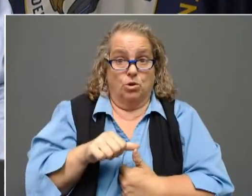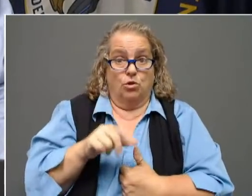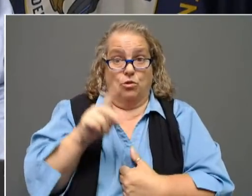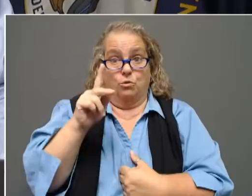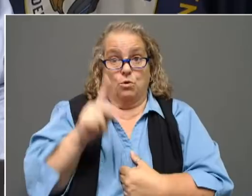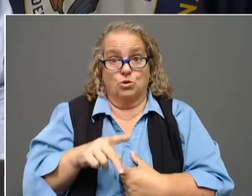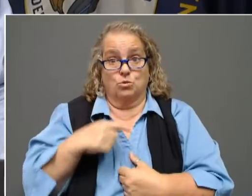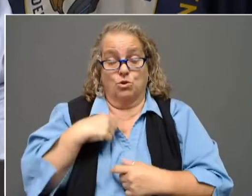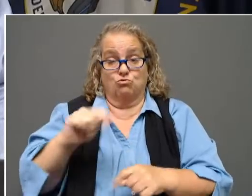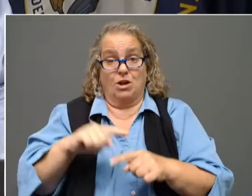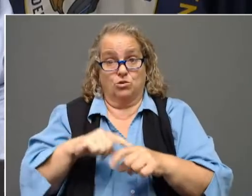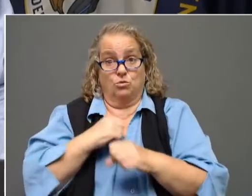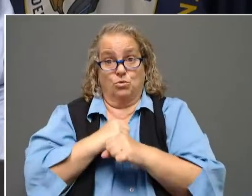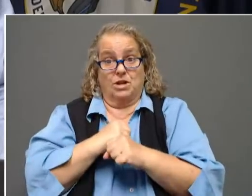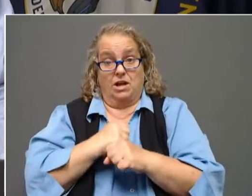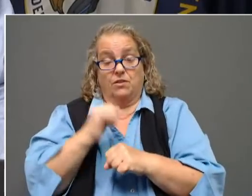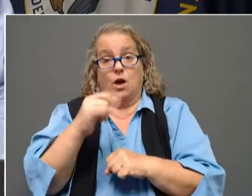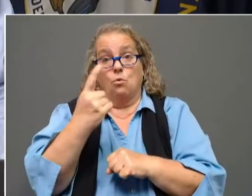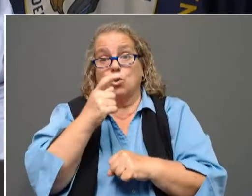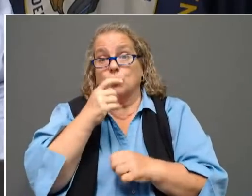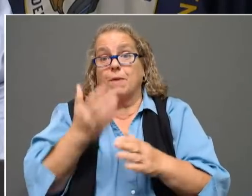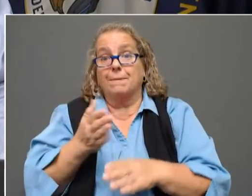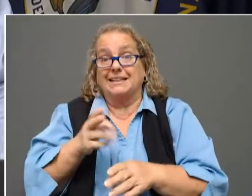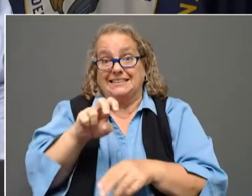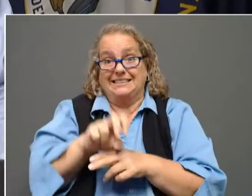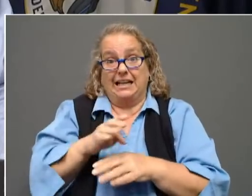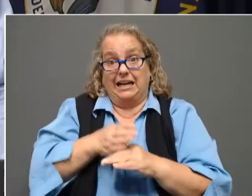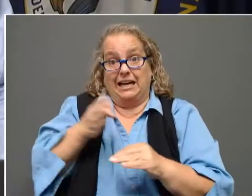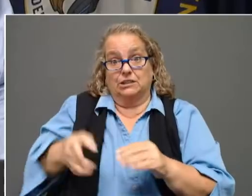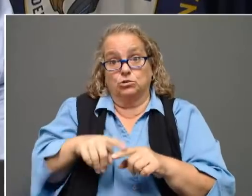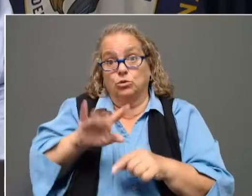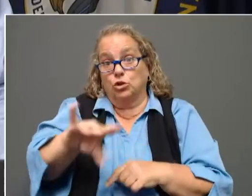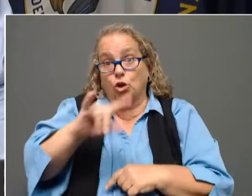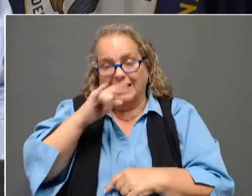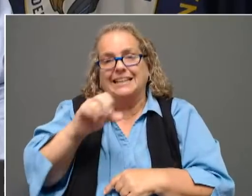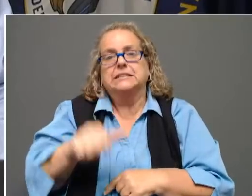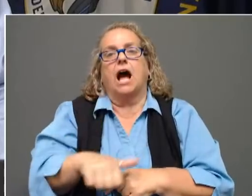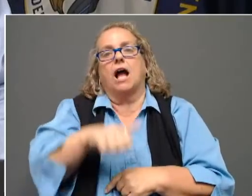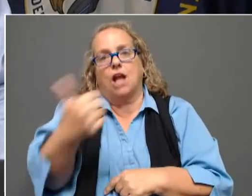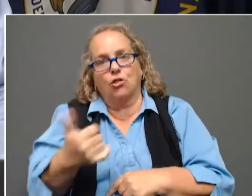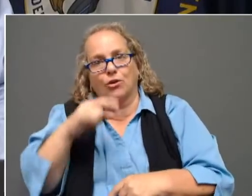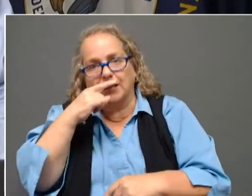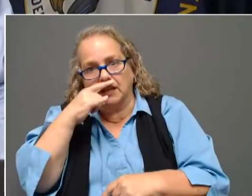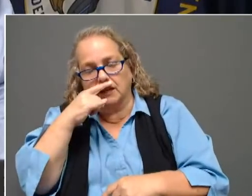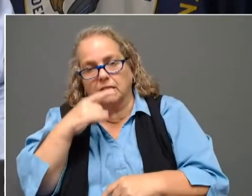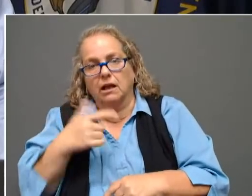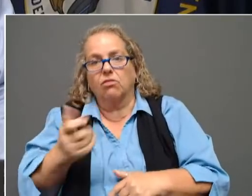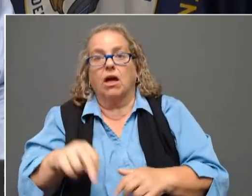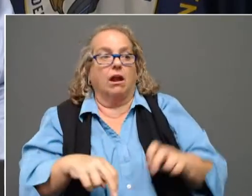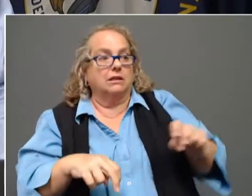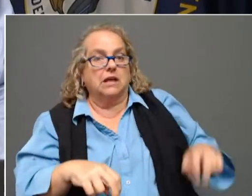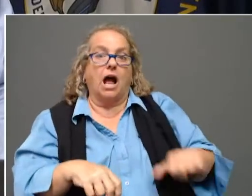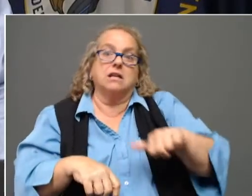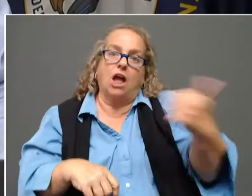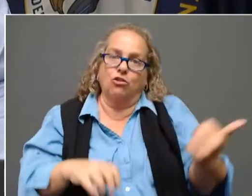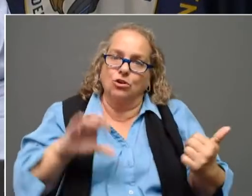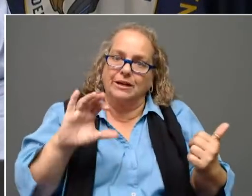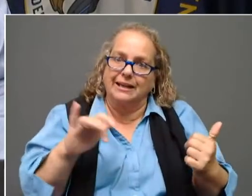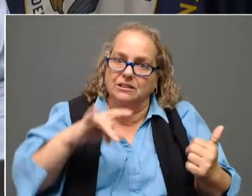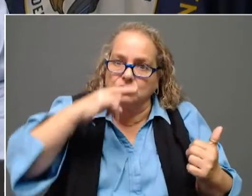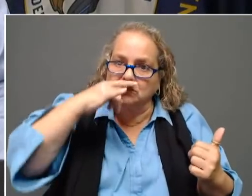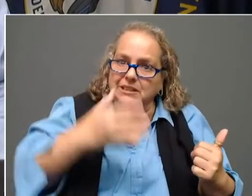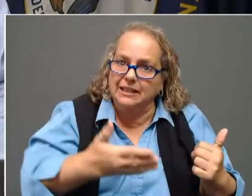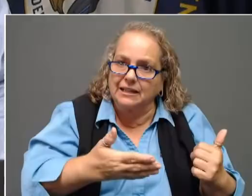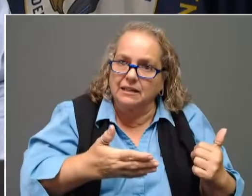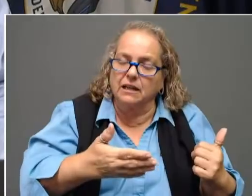to protect, the one that may be sitting next to your kid, is another kid, is another child. And we got to